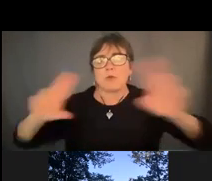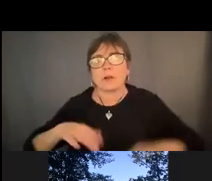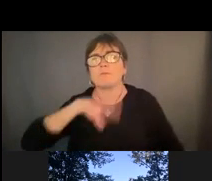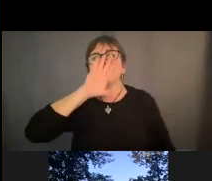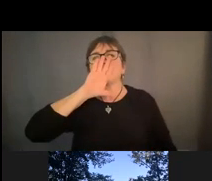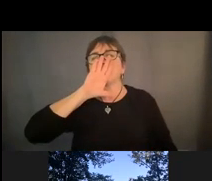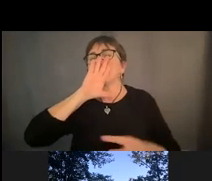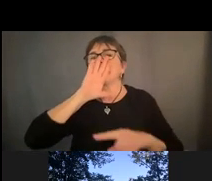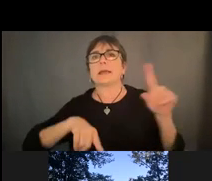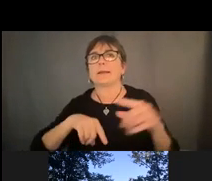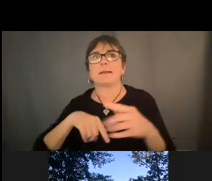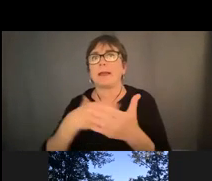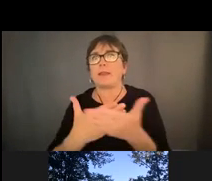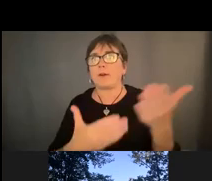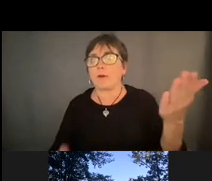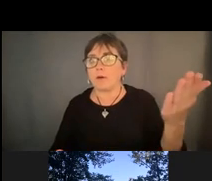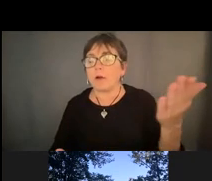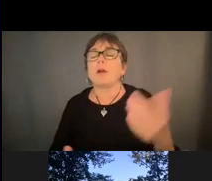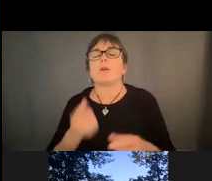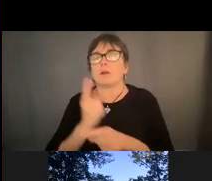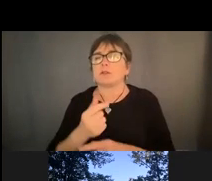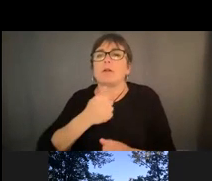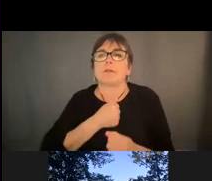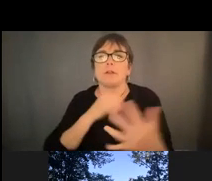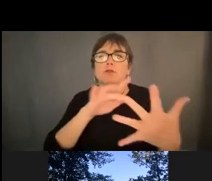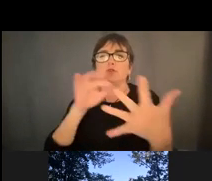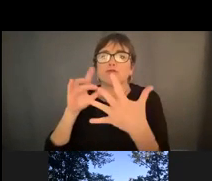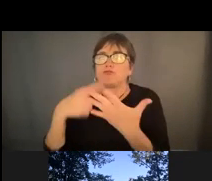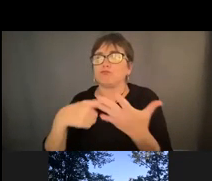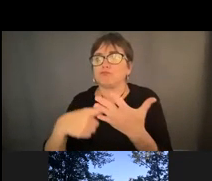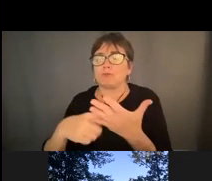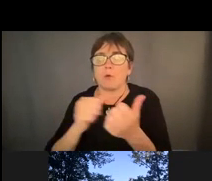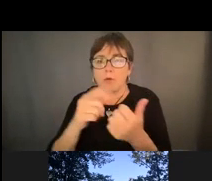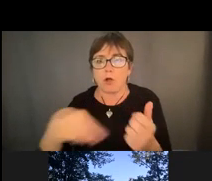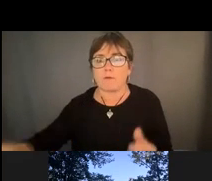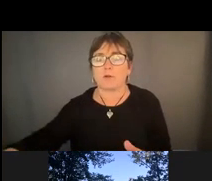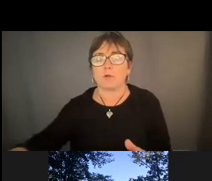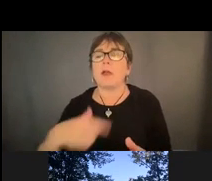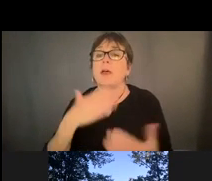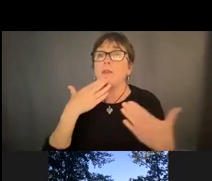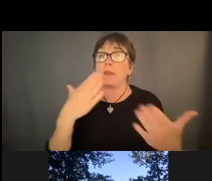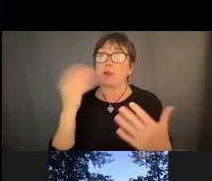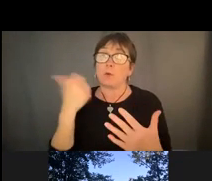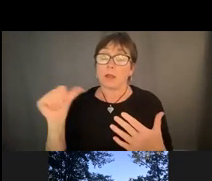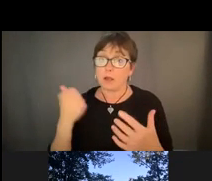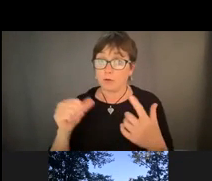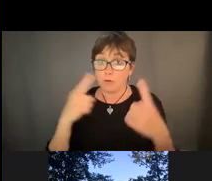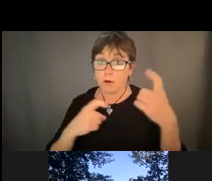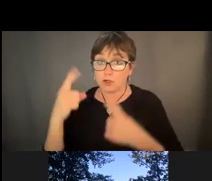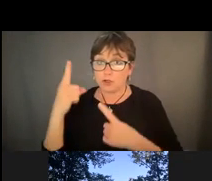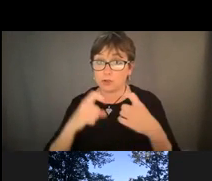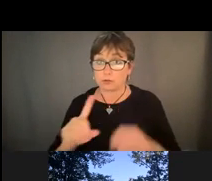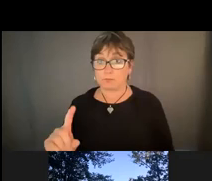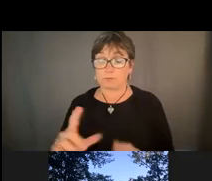you think would fit well together. So thank you so much. Any other questions?